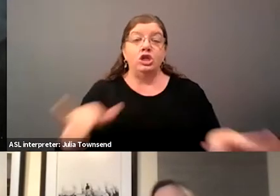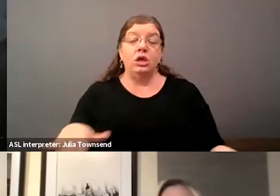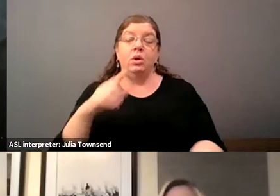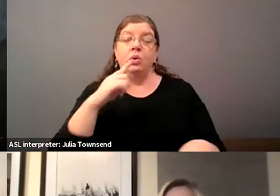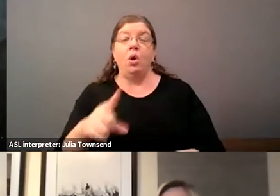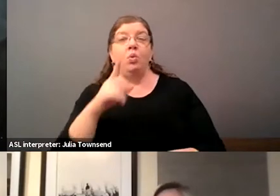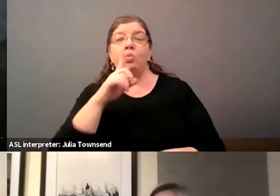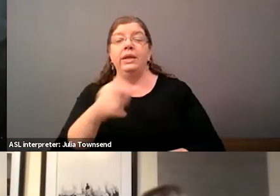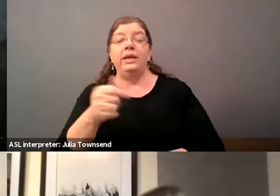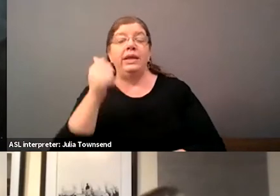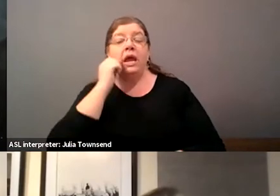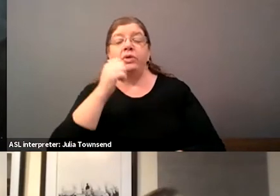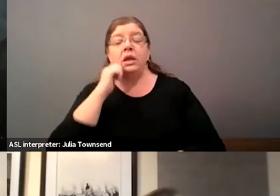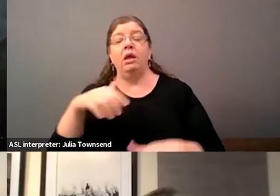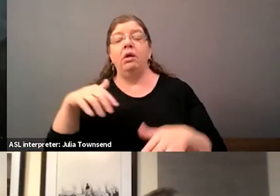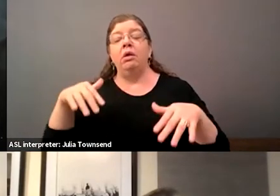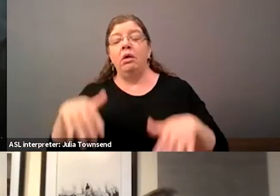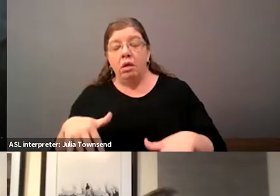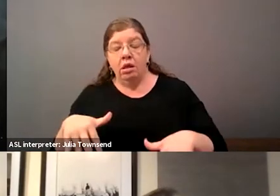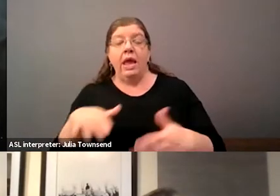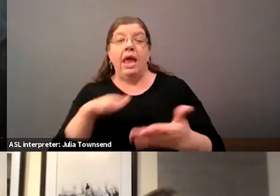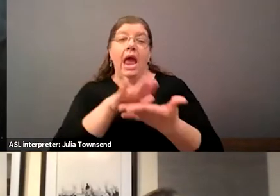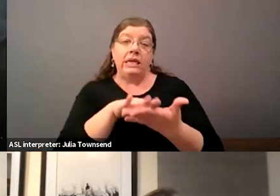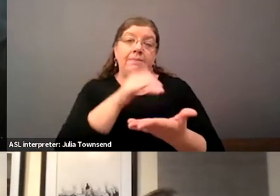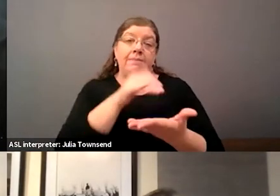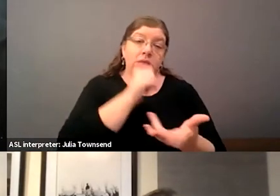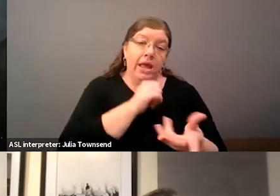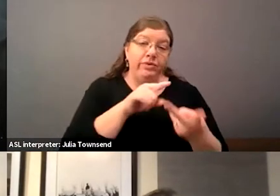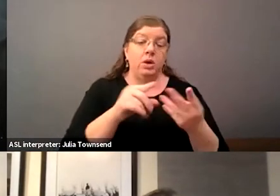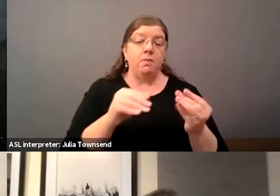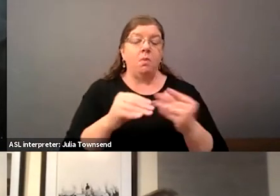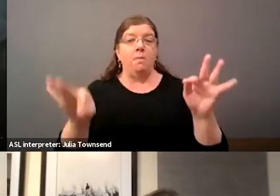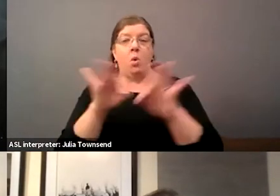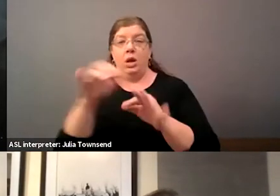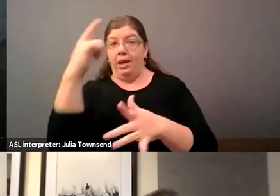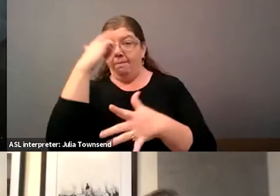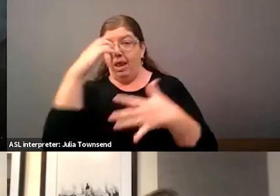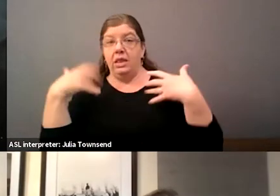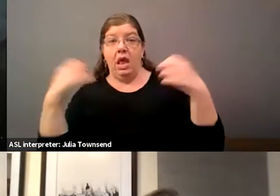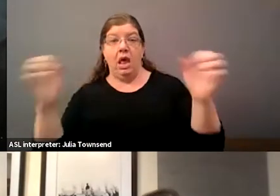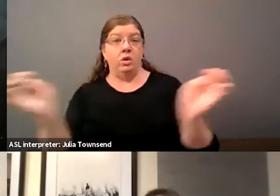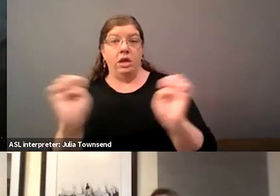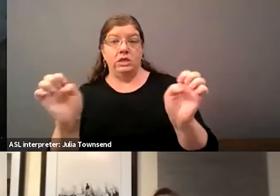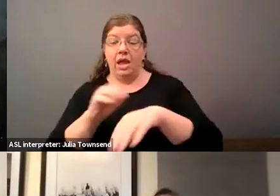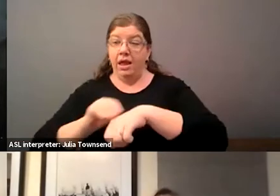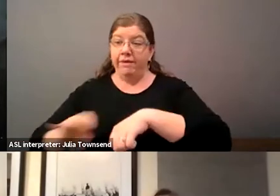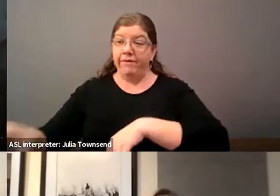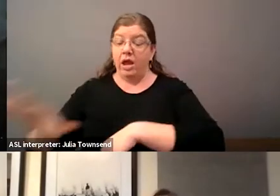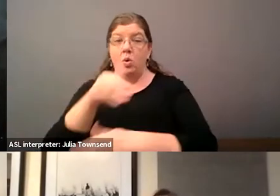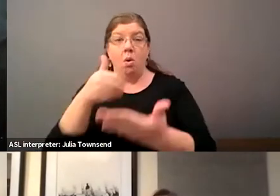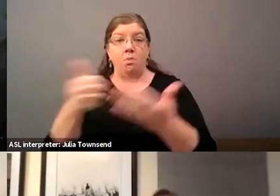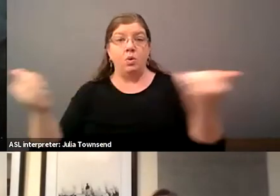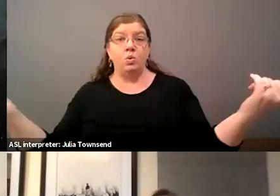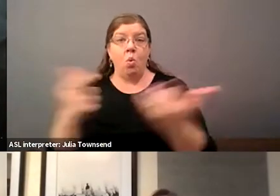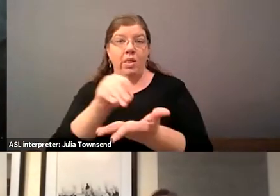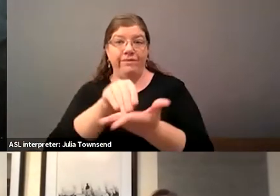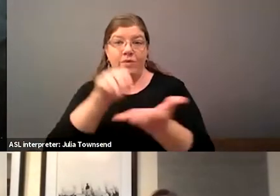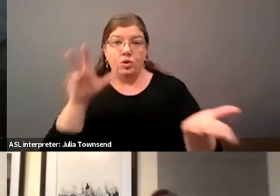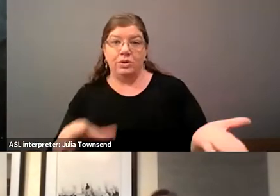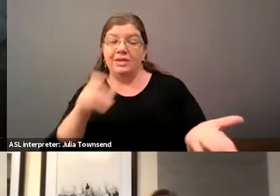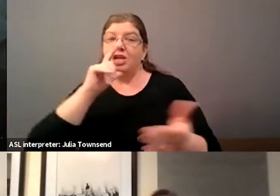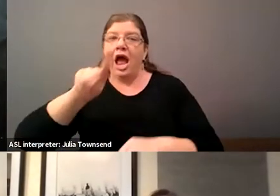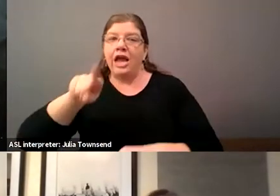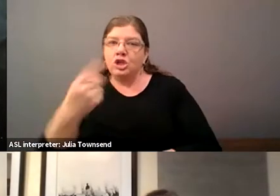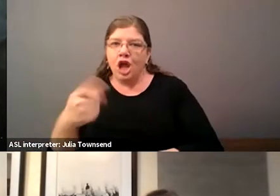daily academics are certainly suffering but more importantly we have a mental health crisis affecting nearly all kids not just those